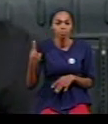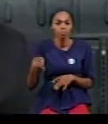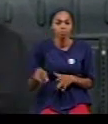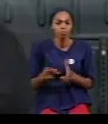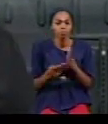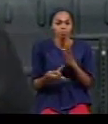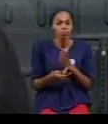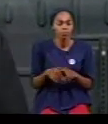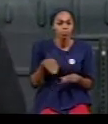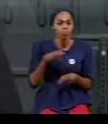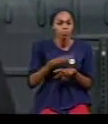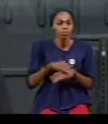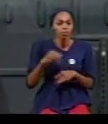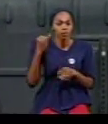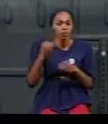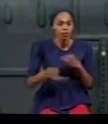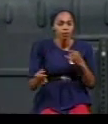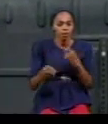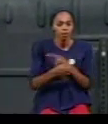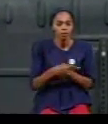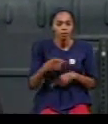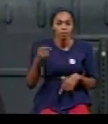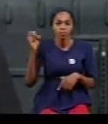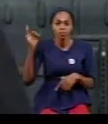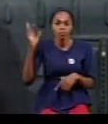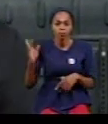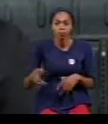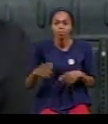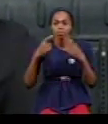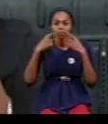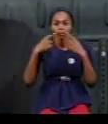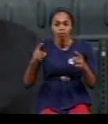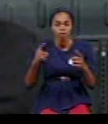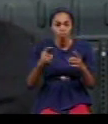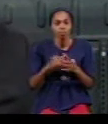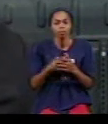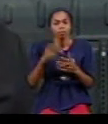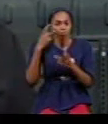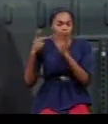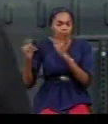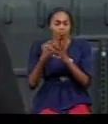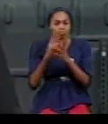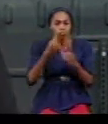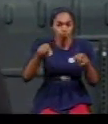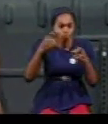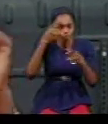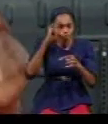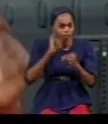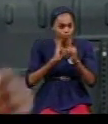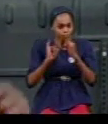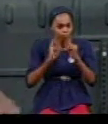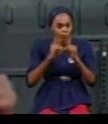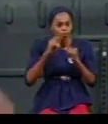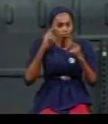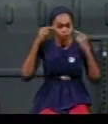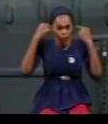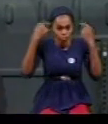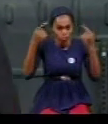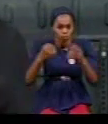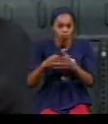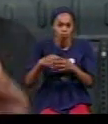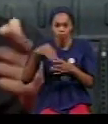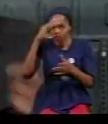Pastor prophesied that go for that interview and you will succeed. So he was to write a